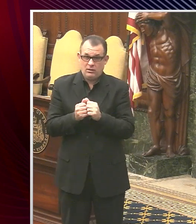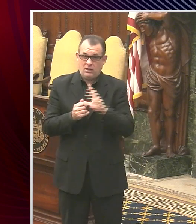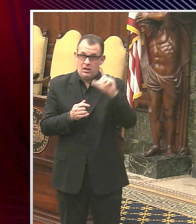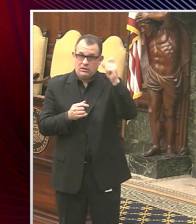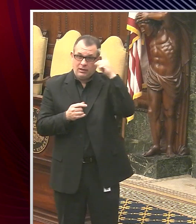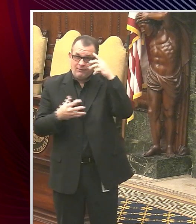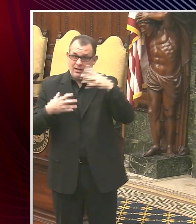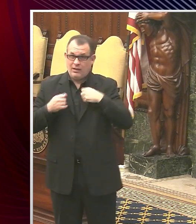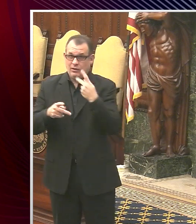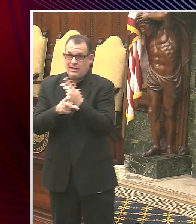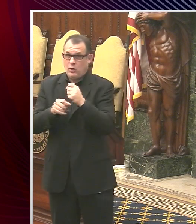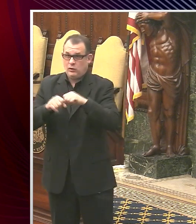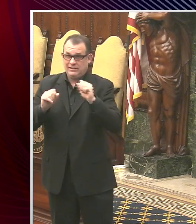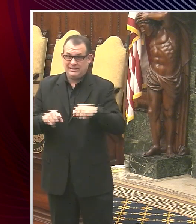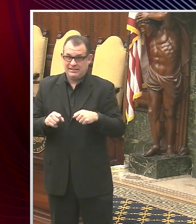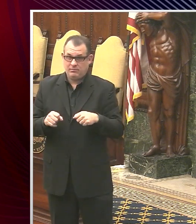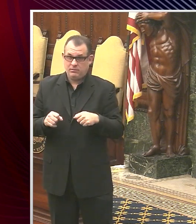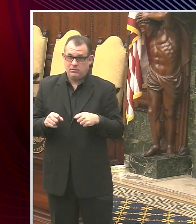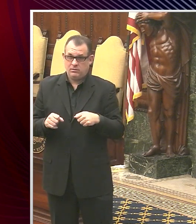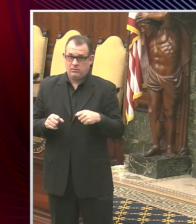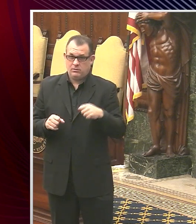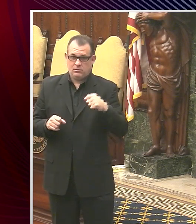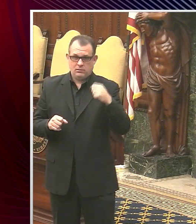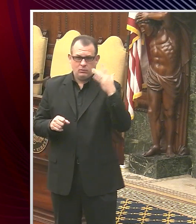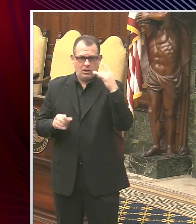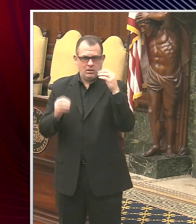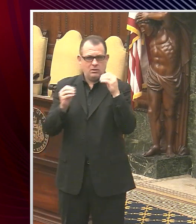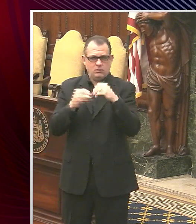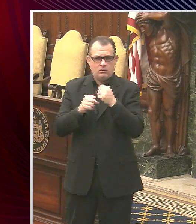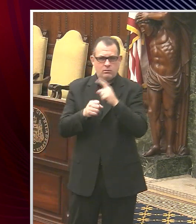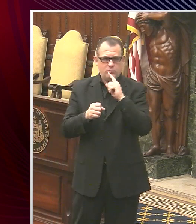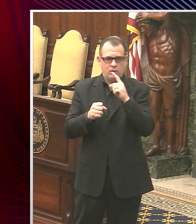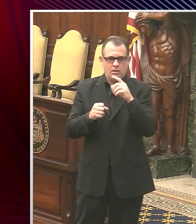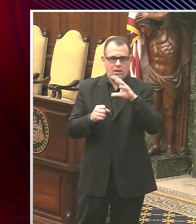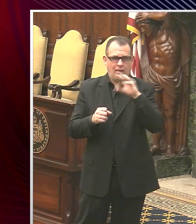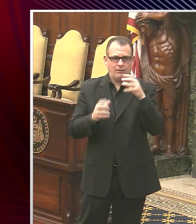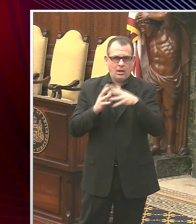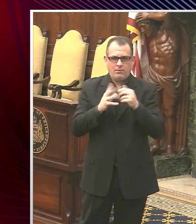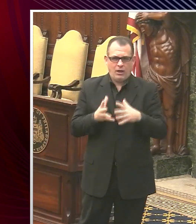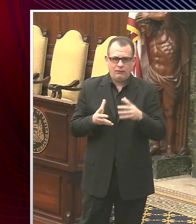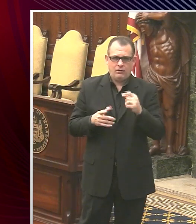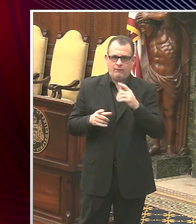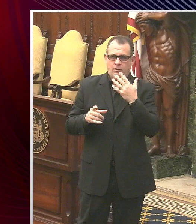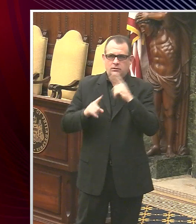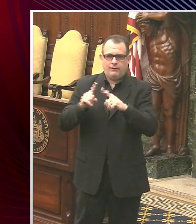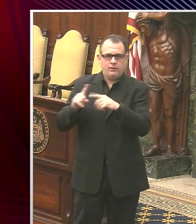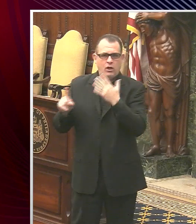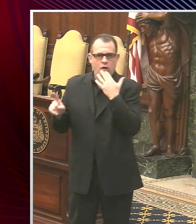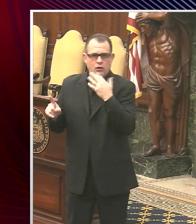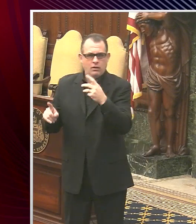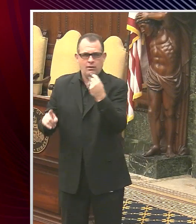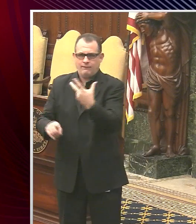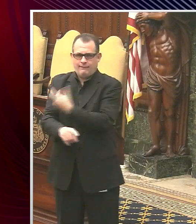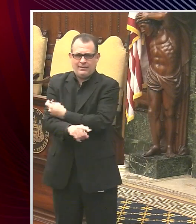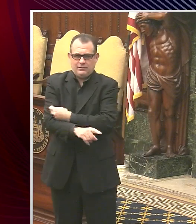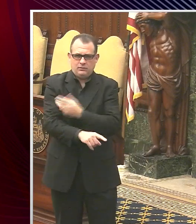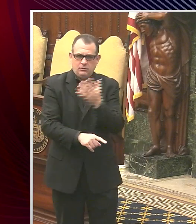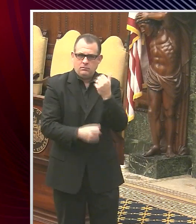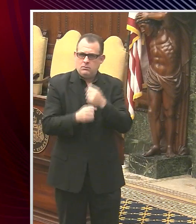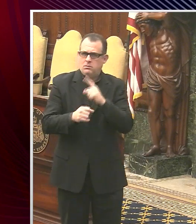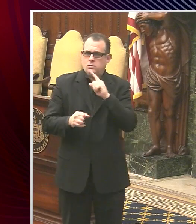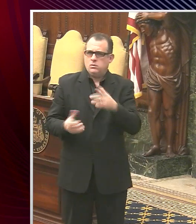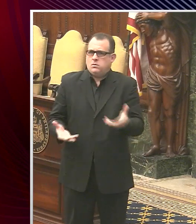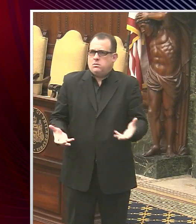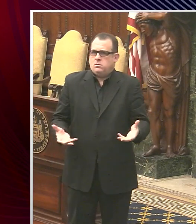didn't the administration make more efforts to ensure that African Americans and people of color were getting the vaccine?